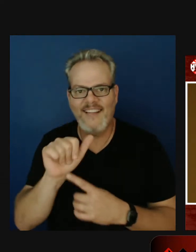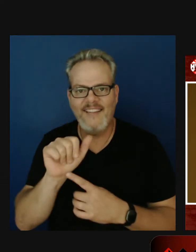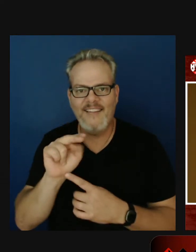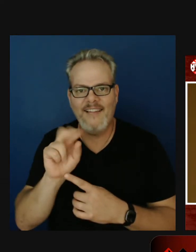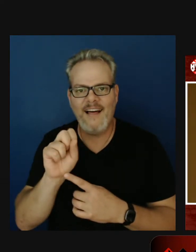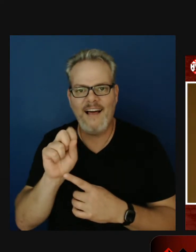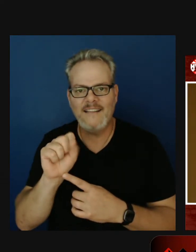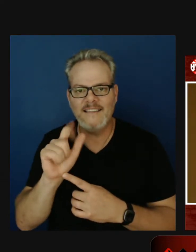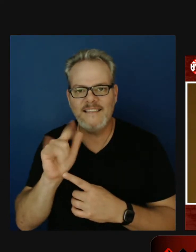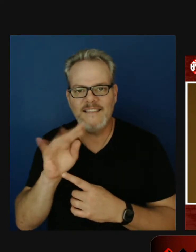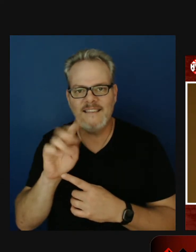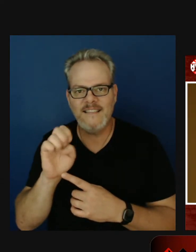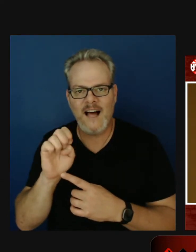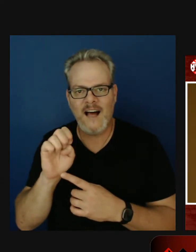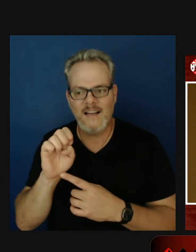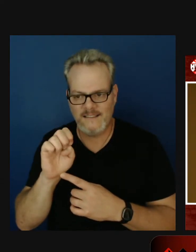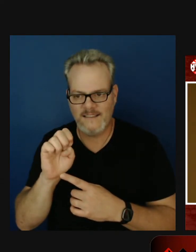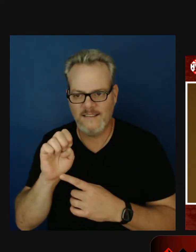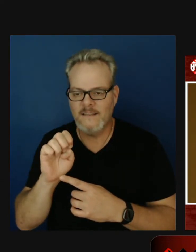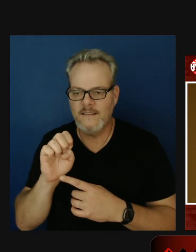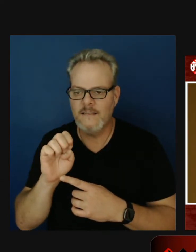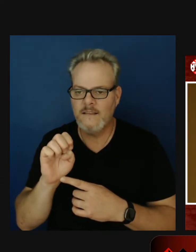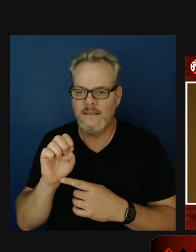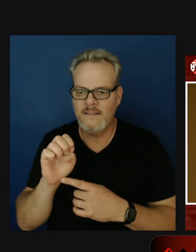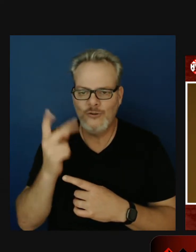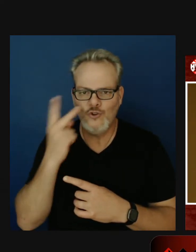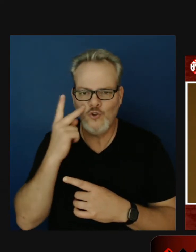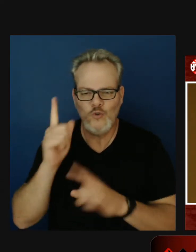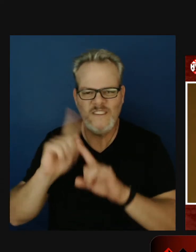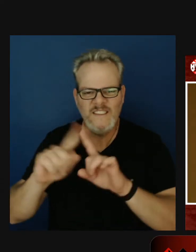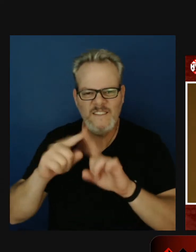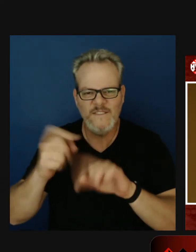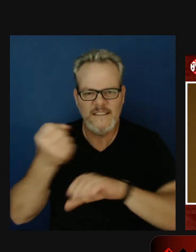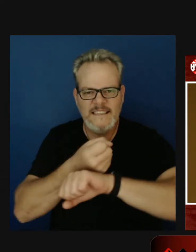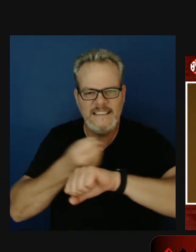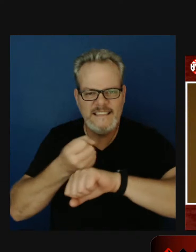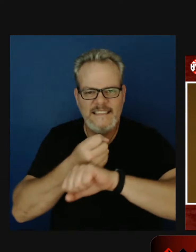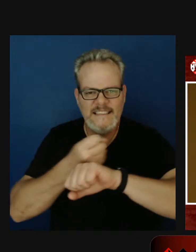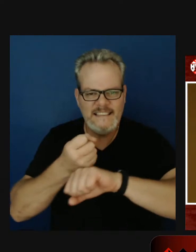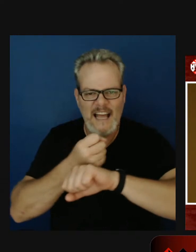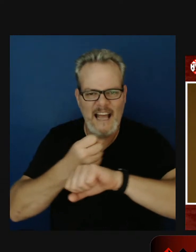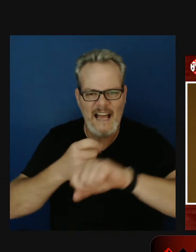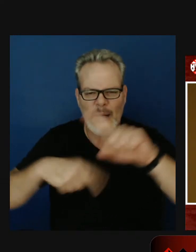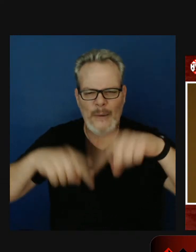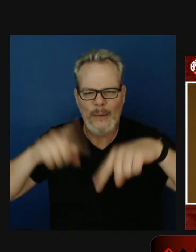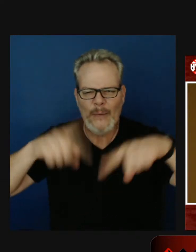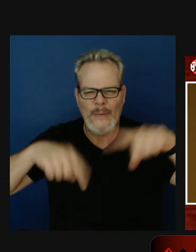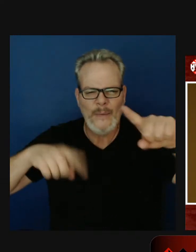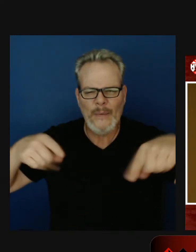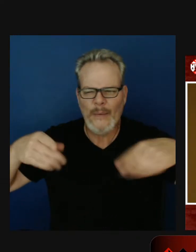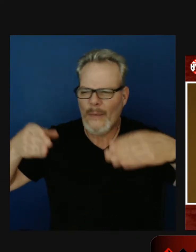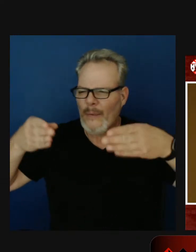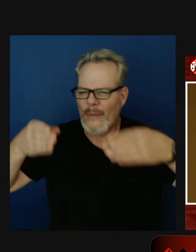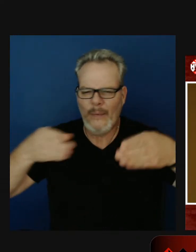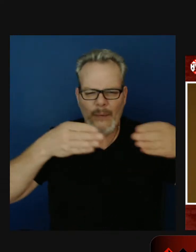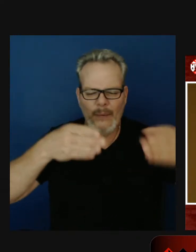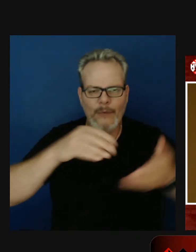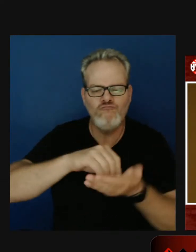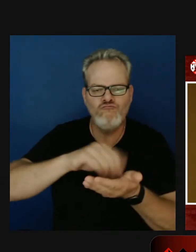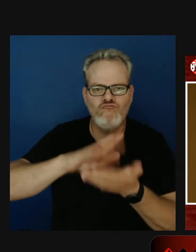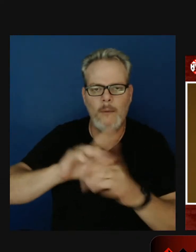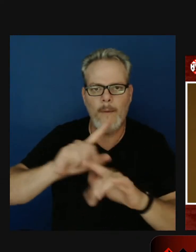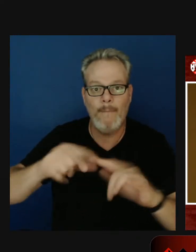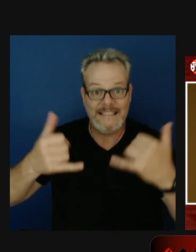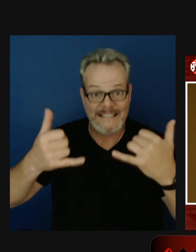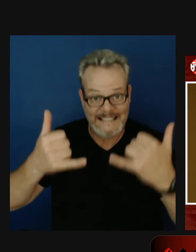Poly. There's a lot of sand dunes out here, which I think are some of these yellow ones he's mapped right there. But we've now gotten